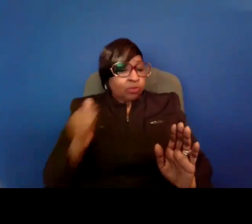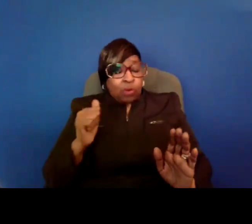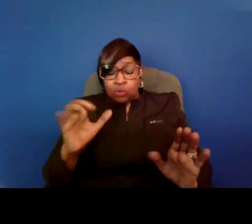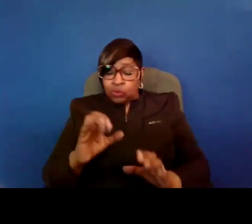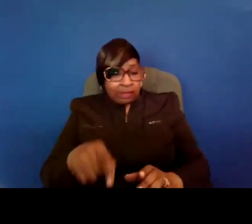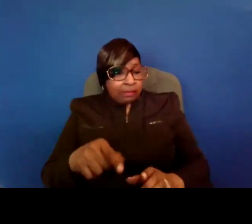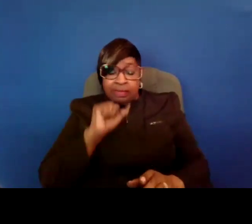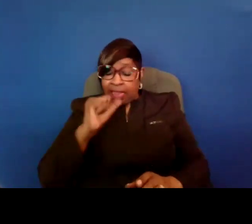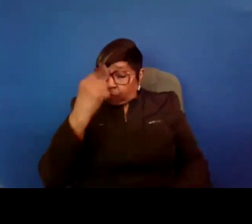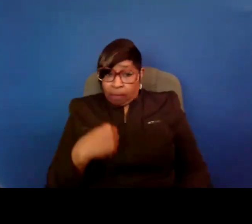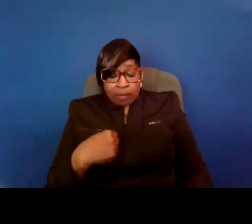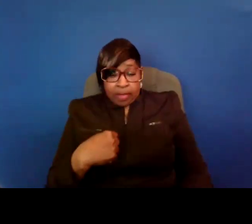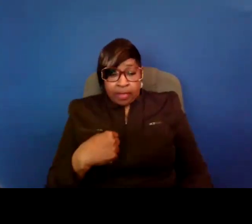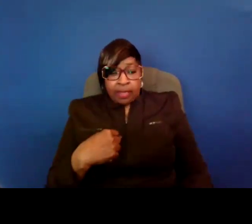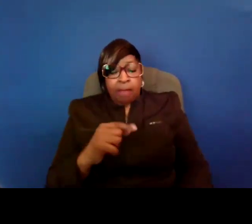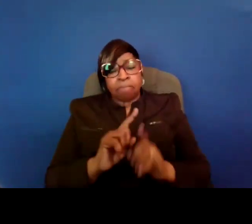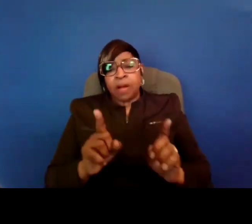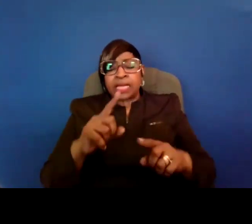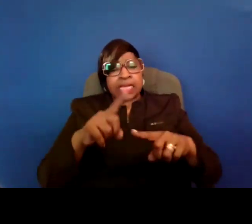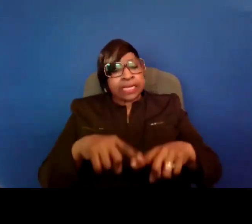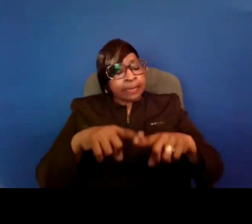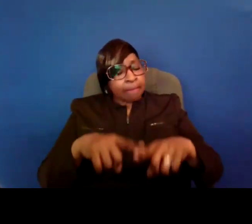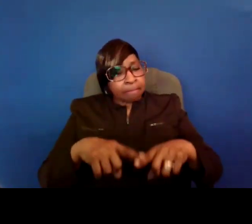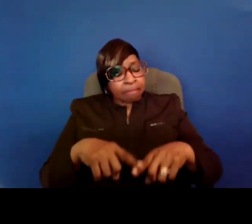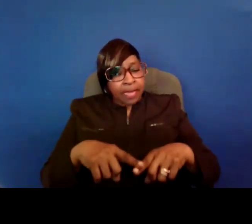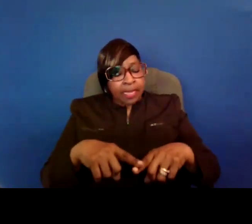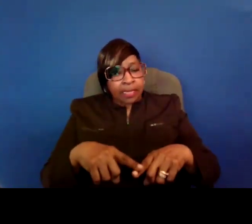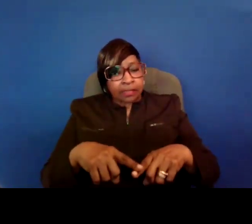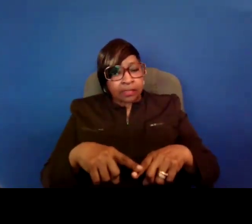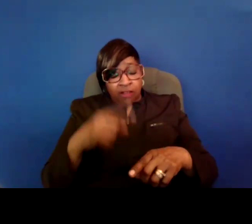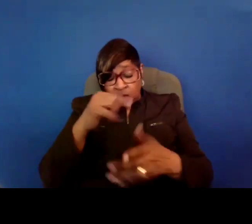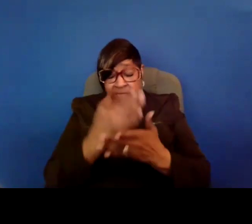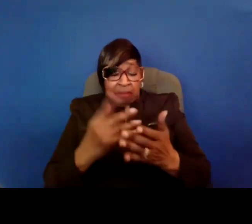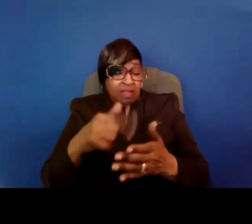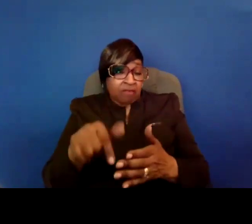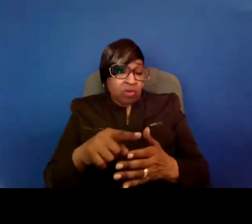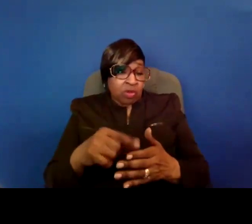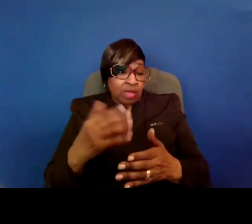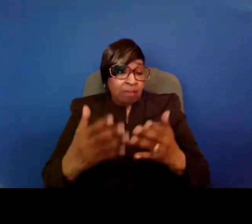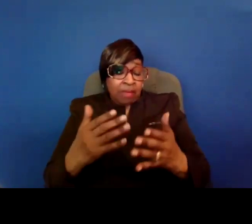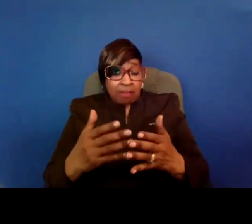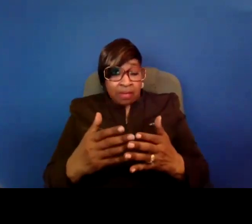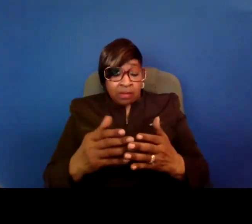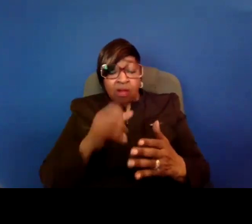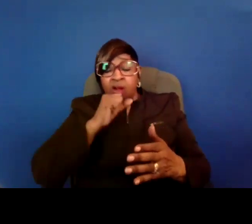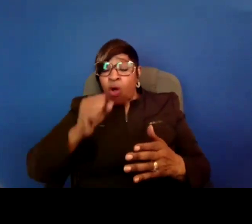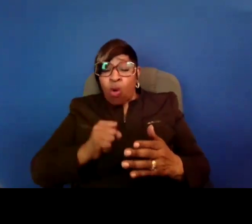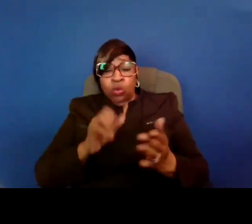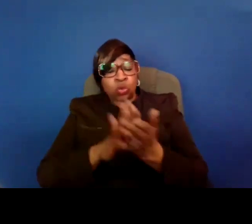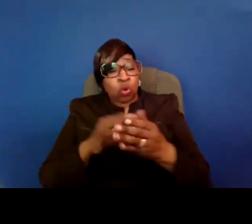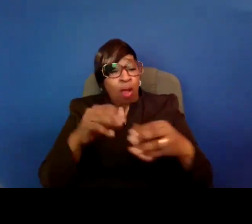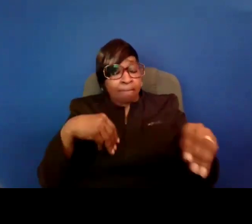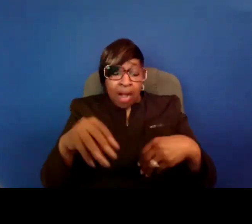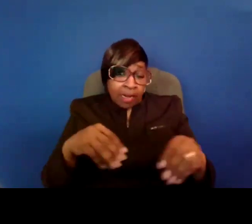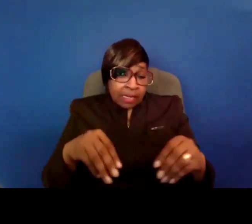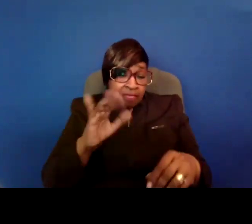right? And so it just depends on what, for some of you, it's going to be grassroots style, old school marketing.